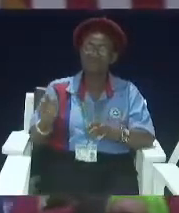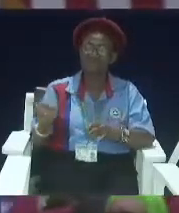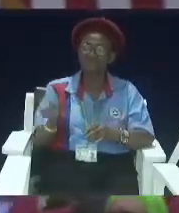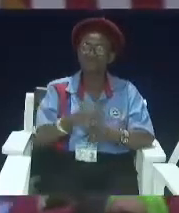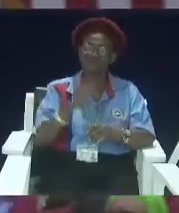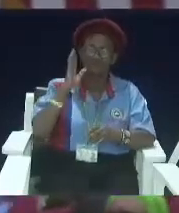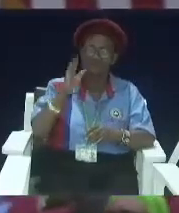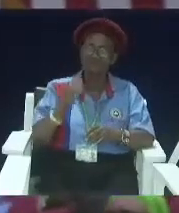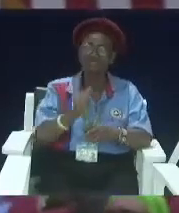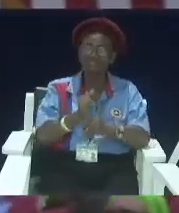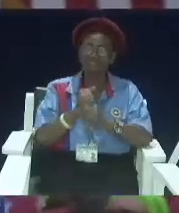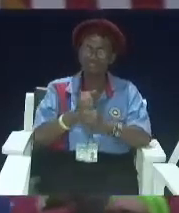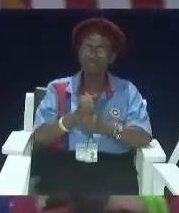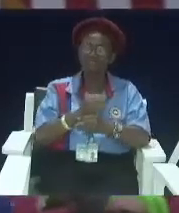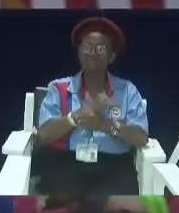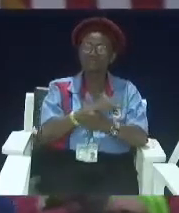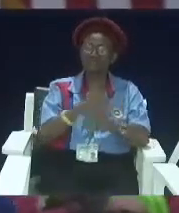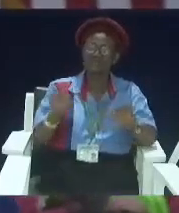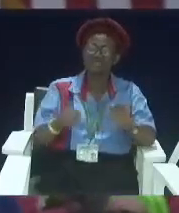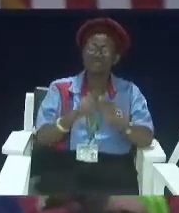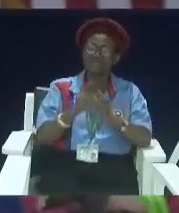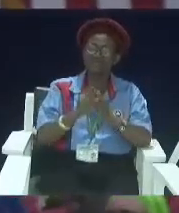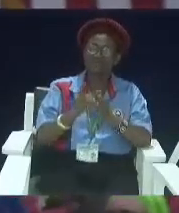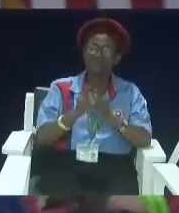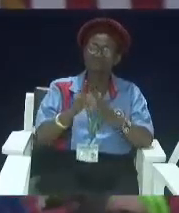freedom tonight.